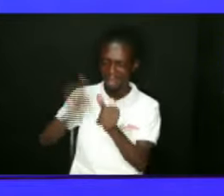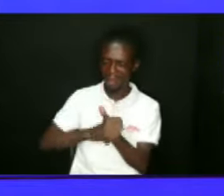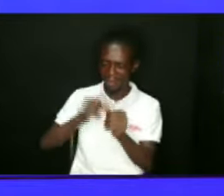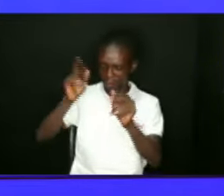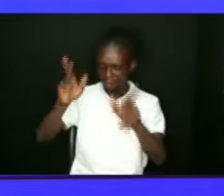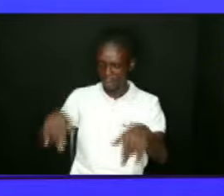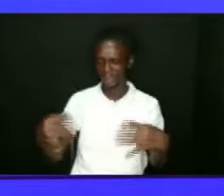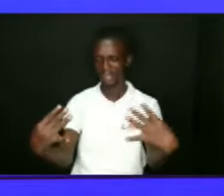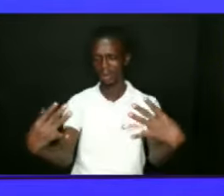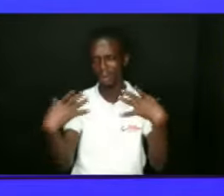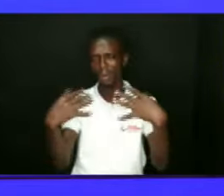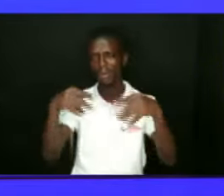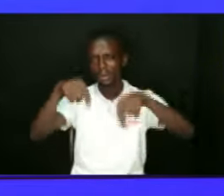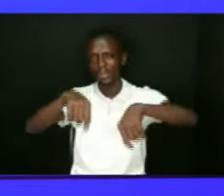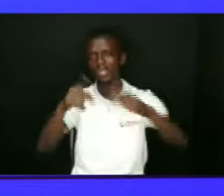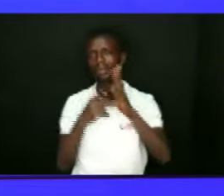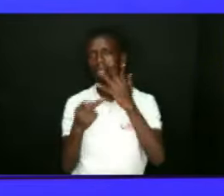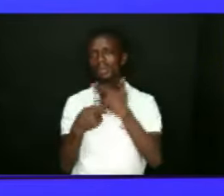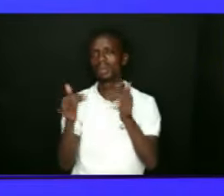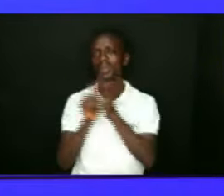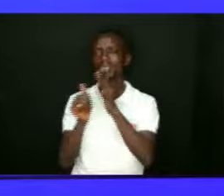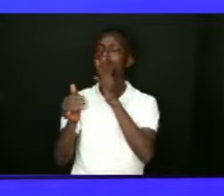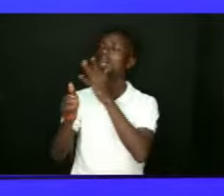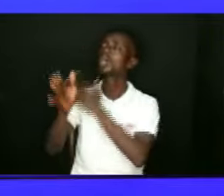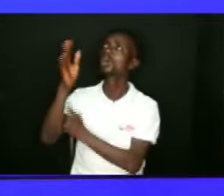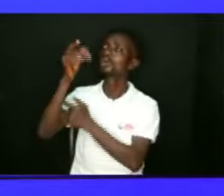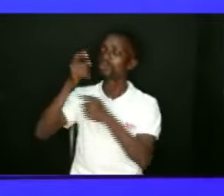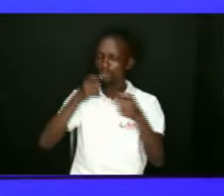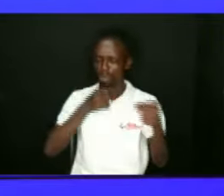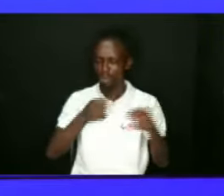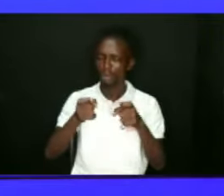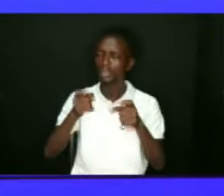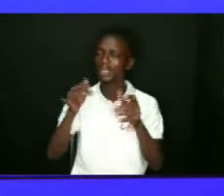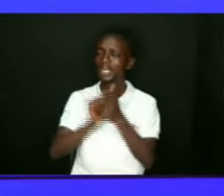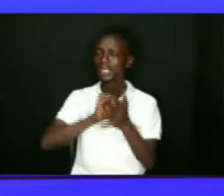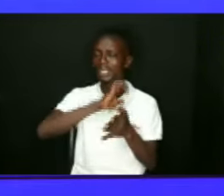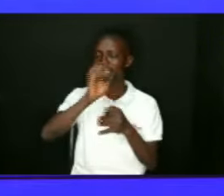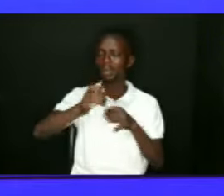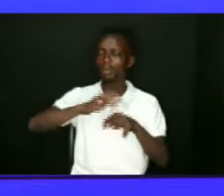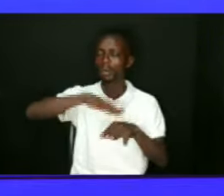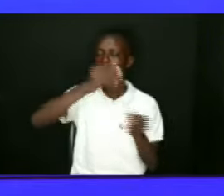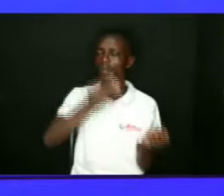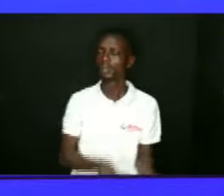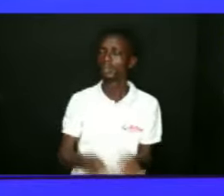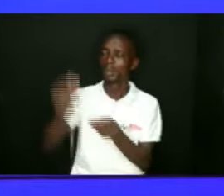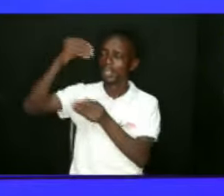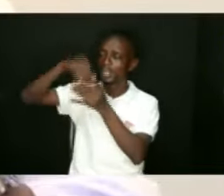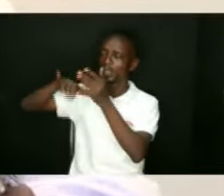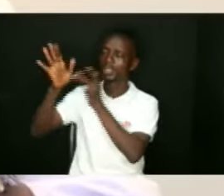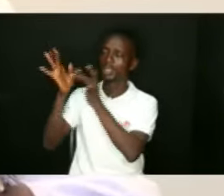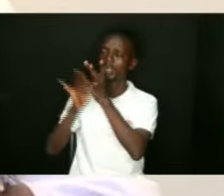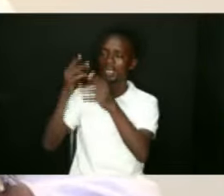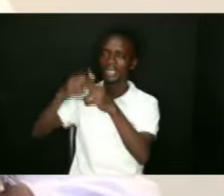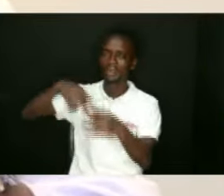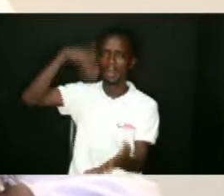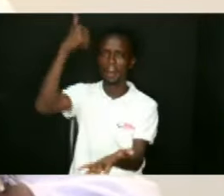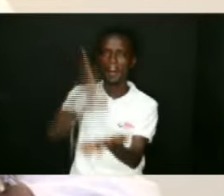every viewer. Have your own way. And let your name be glorified in Jesus' name.